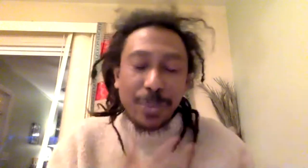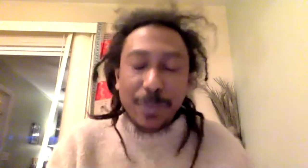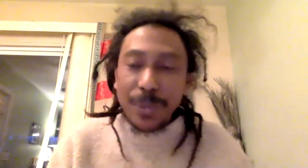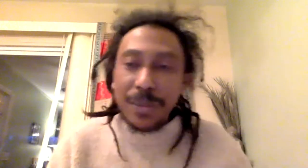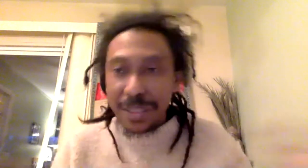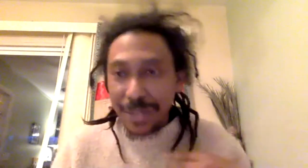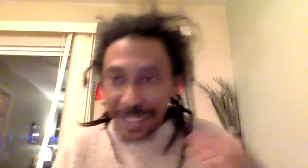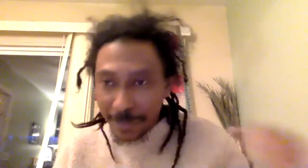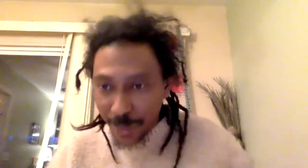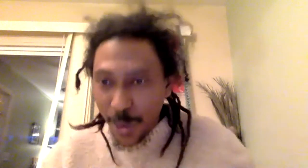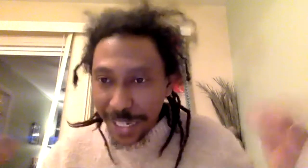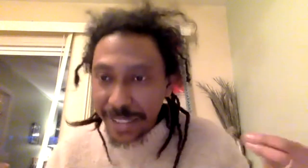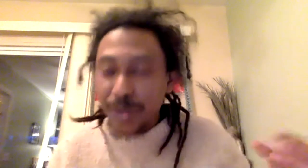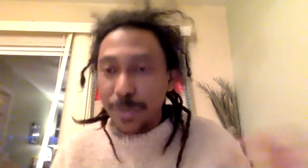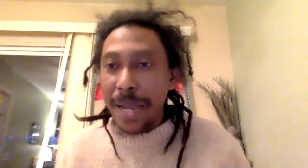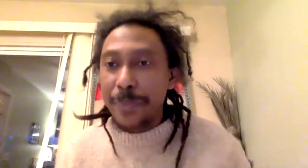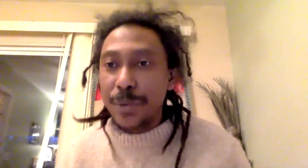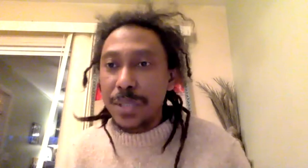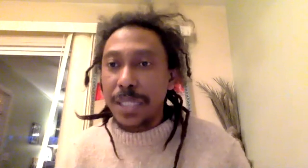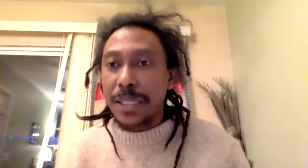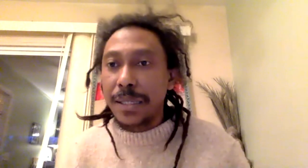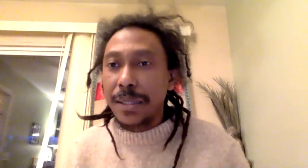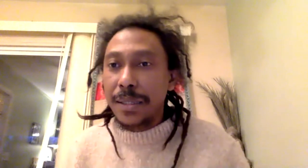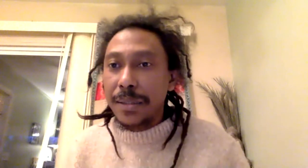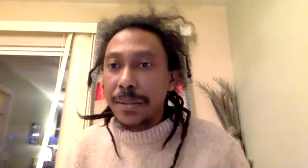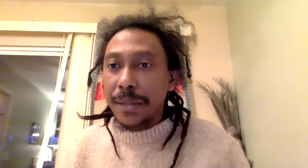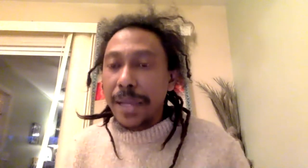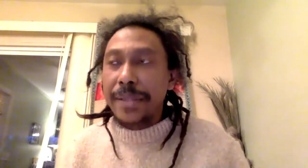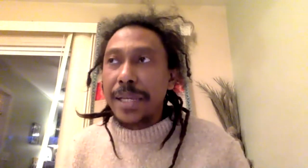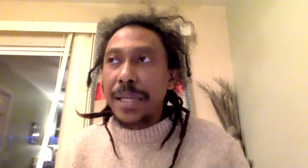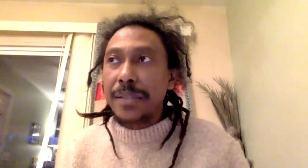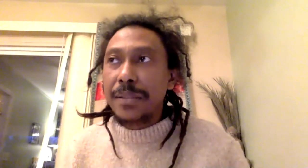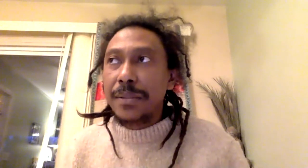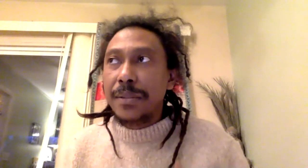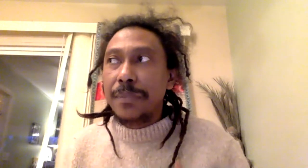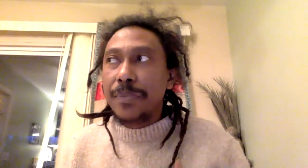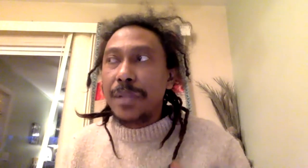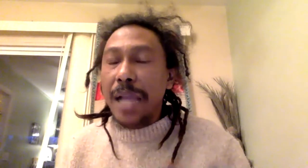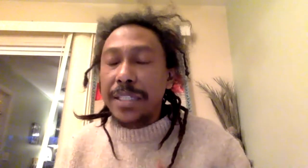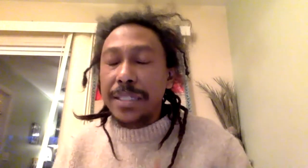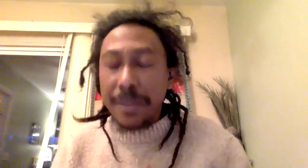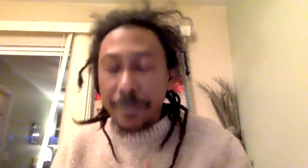the people are gonna connect to my music. And then